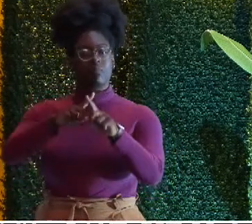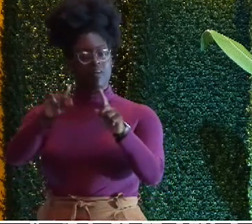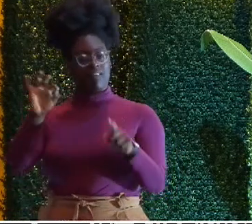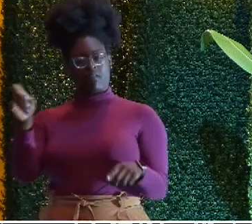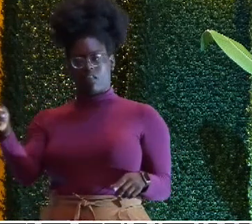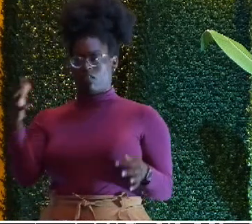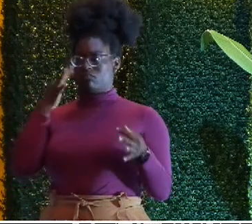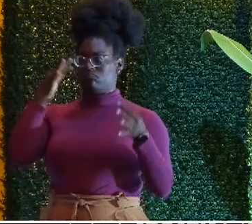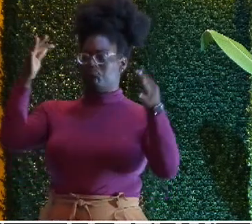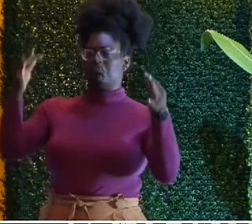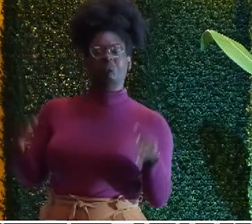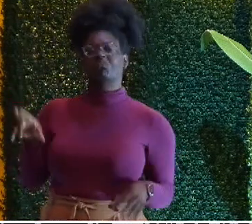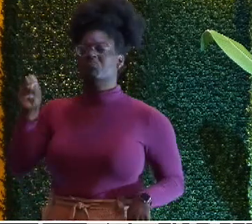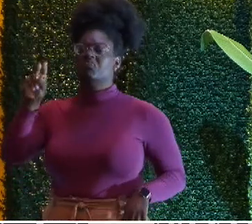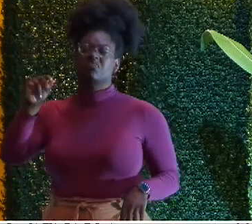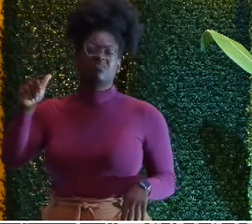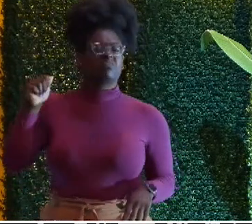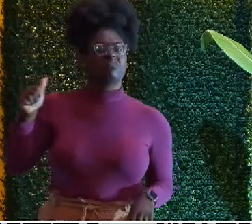Also,